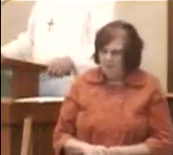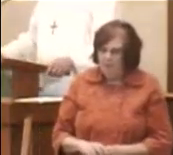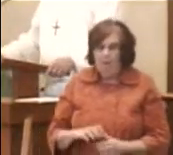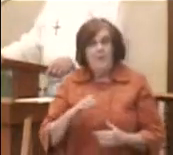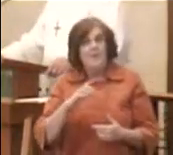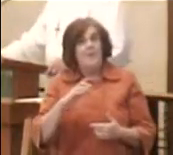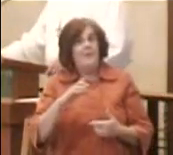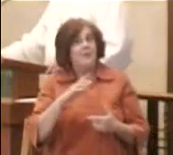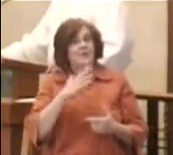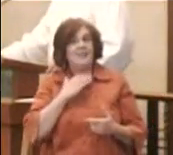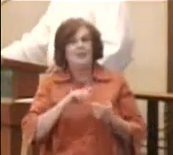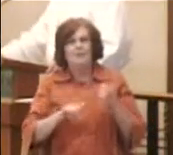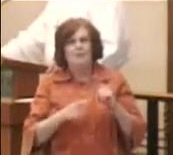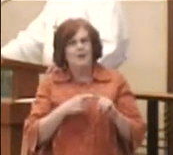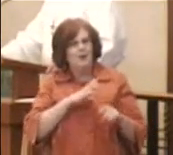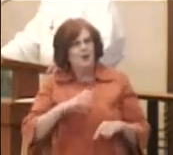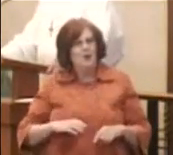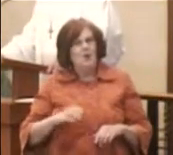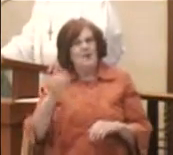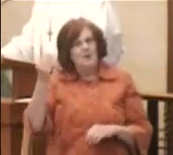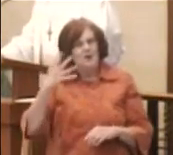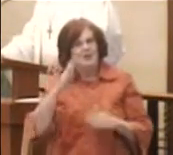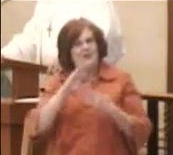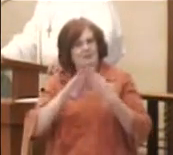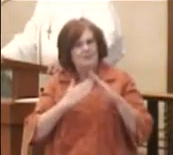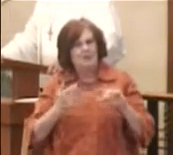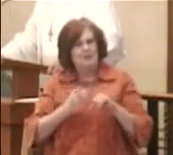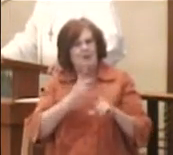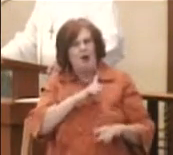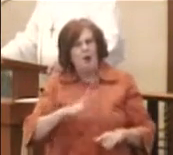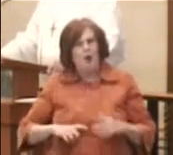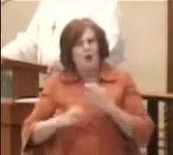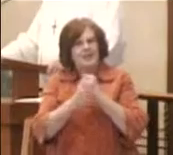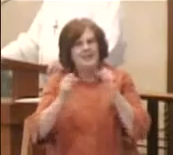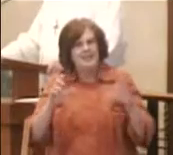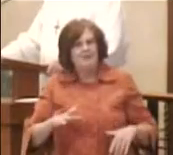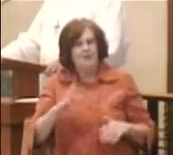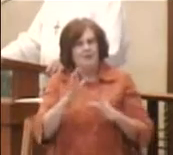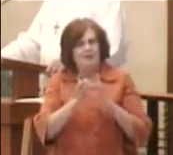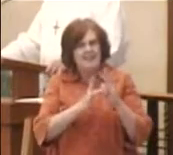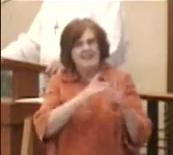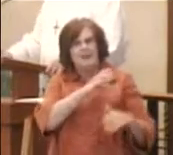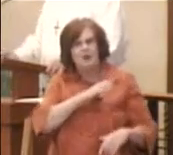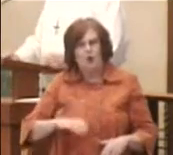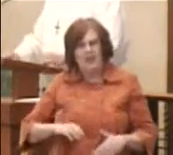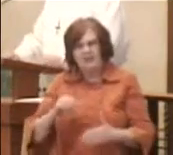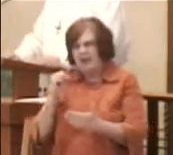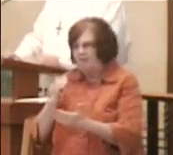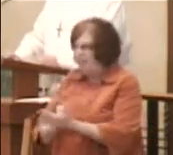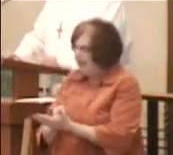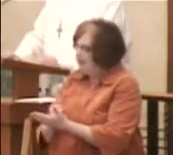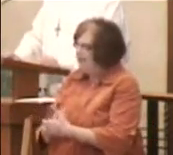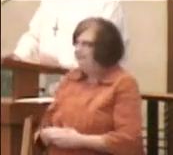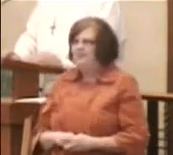Dear friends in Christ, grace to you and peace from God our Father and our Lord and Savior, Jesus the Christ. Amen.